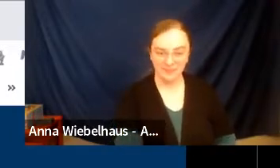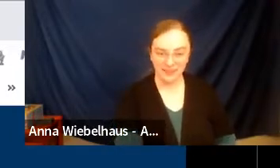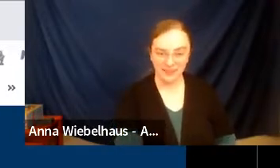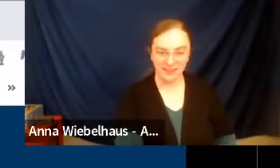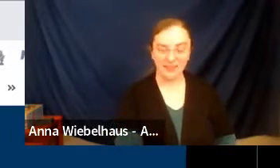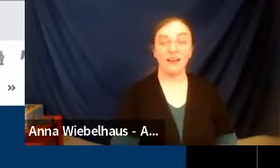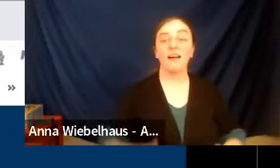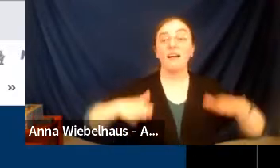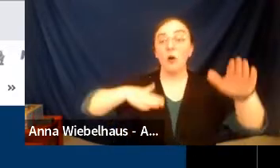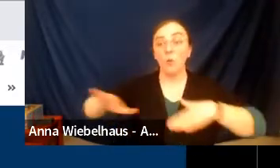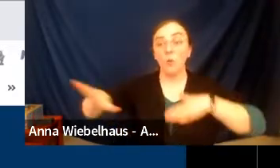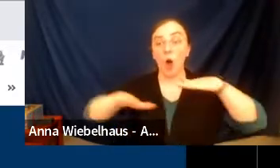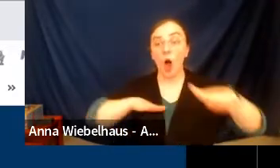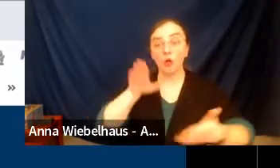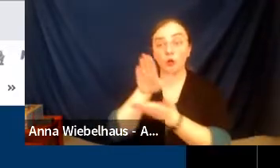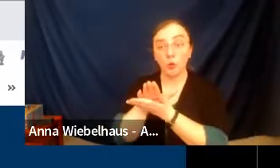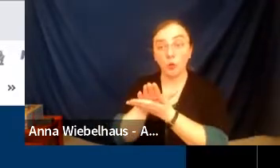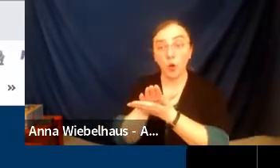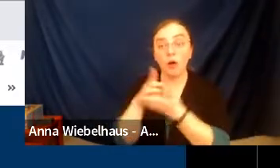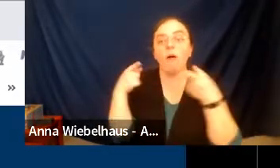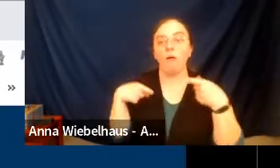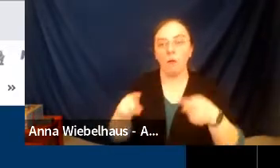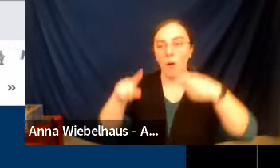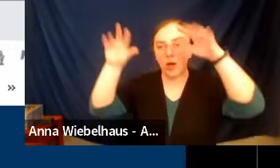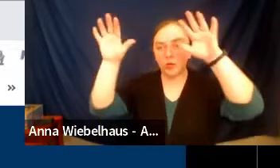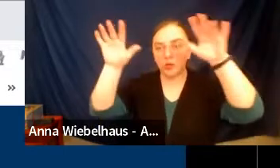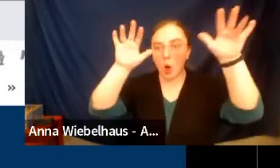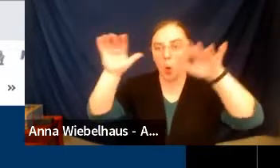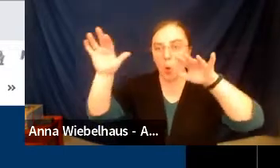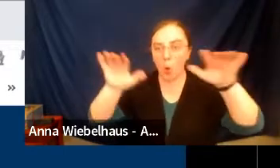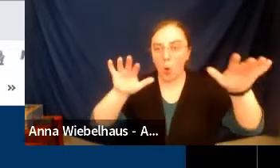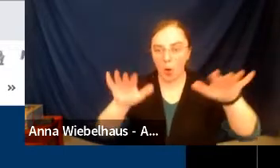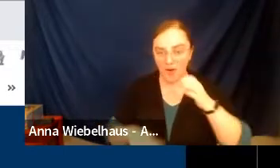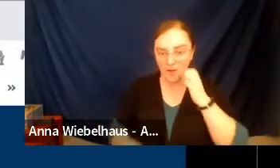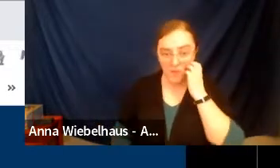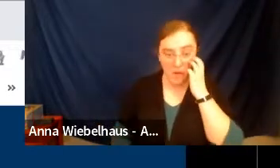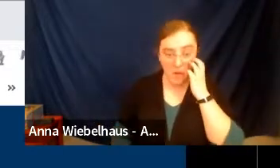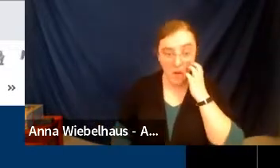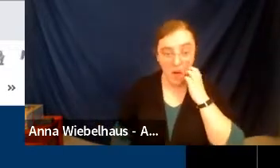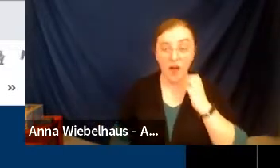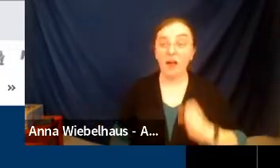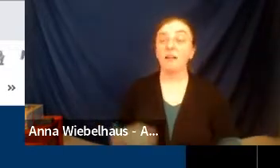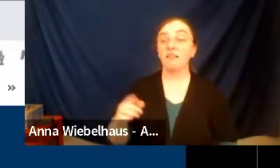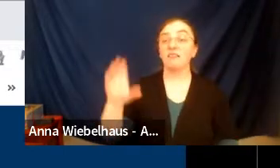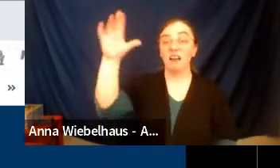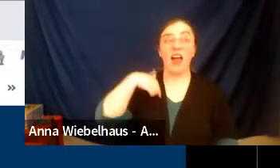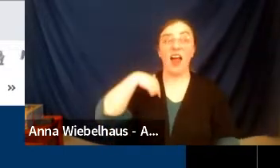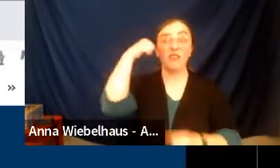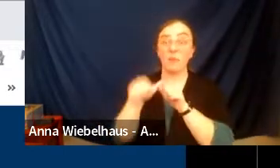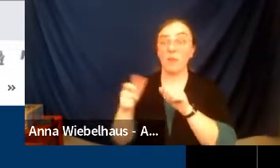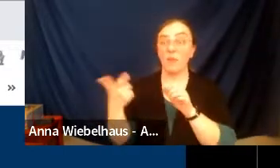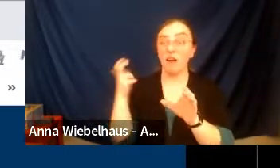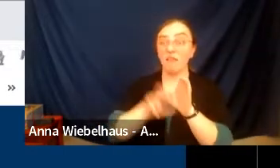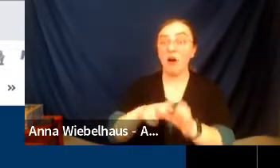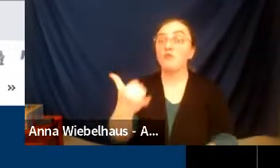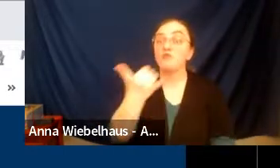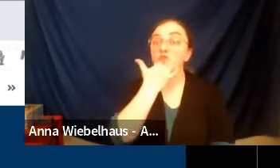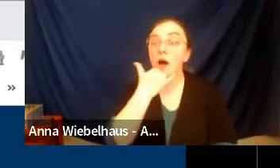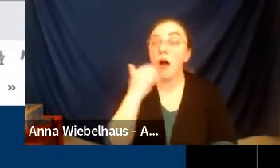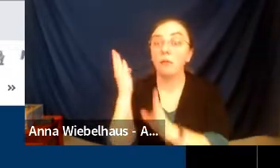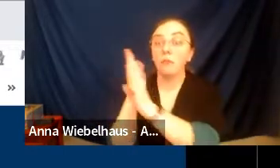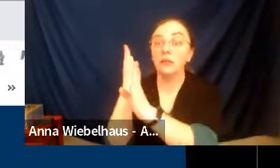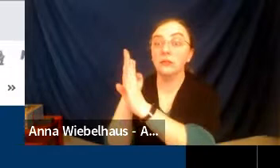the wrong school. I bet you've had some dreams or nightmares about accidentally taking the wrong school to bus, even after all these